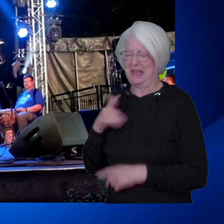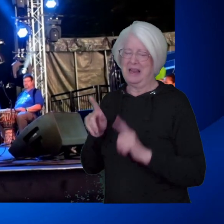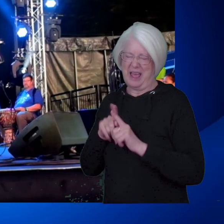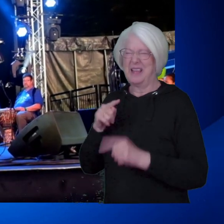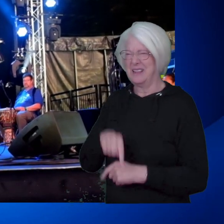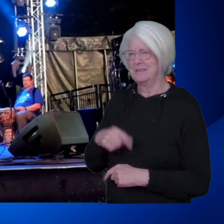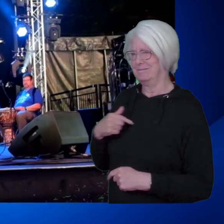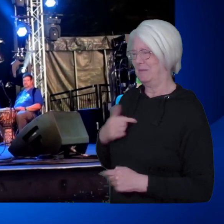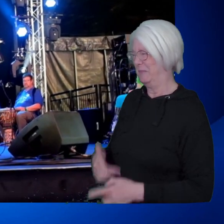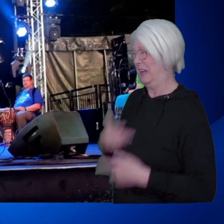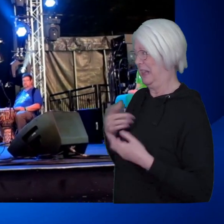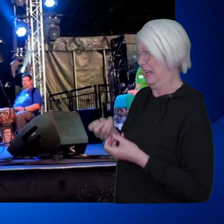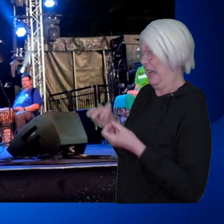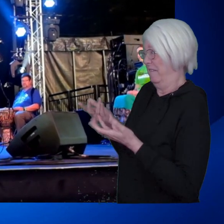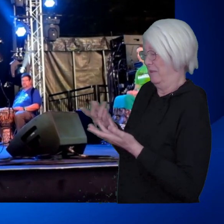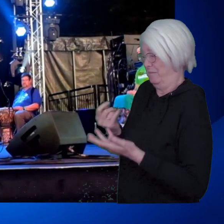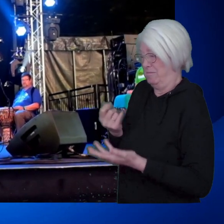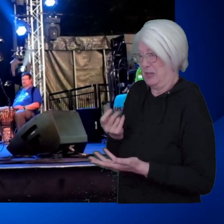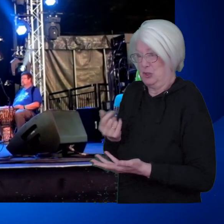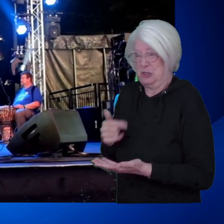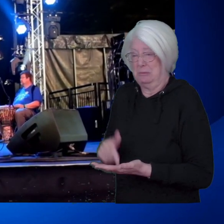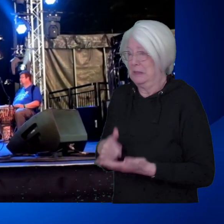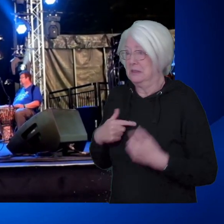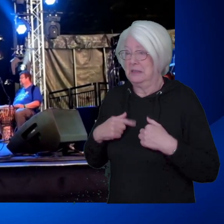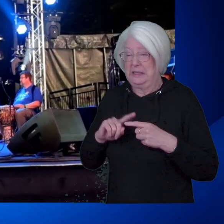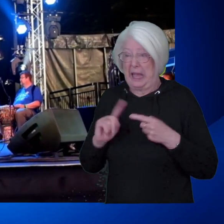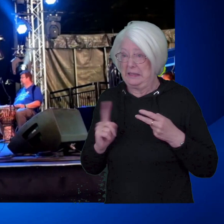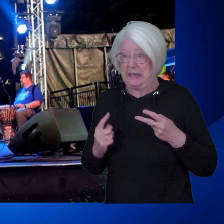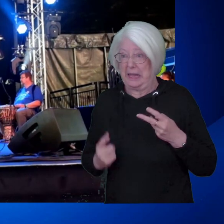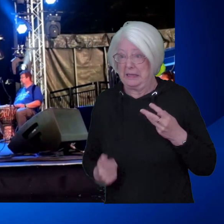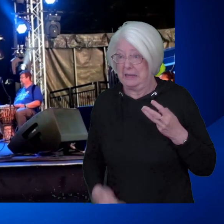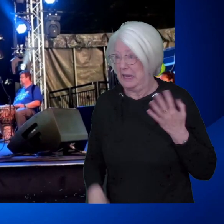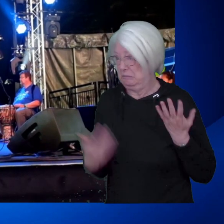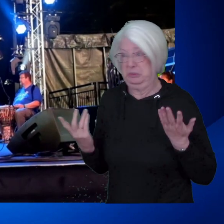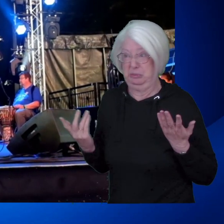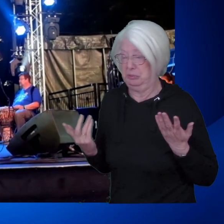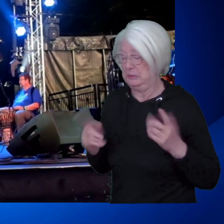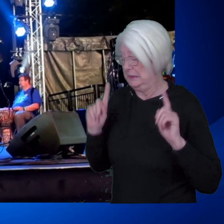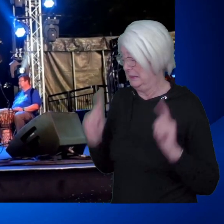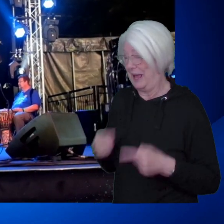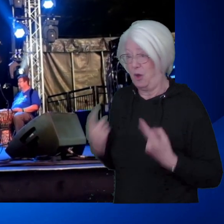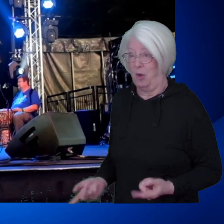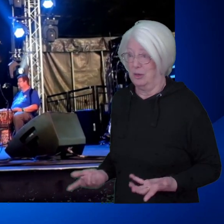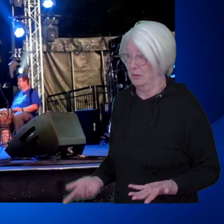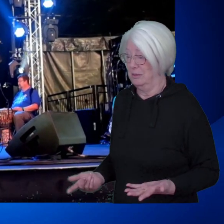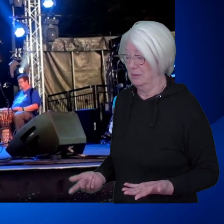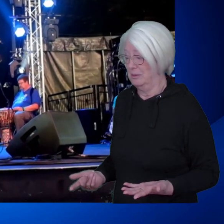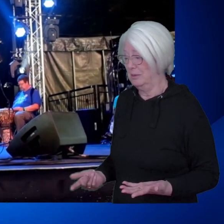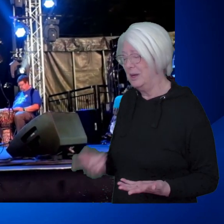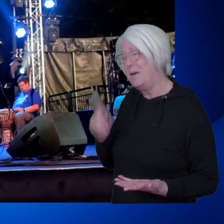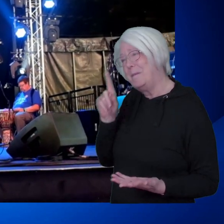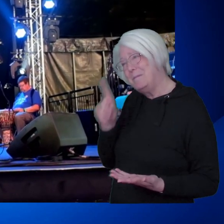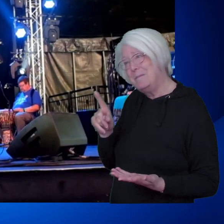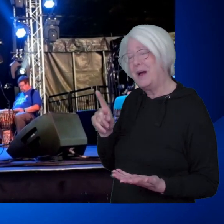like there isn't much I can give to Jesus, because there are lots of things I cannot do. But